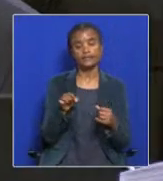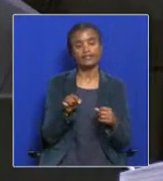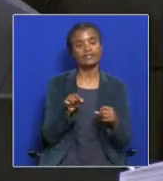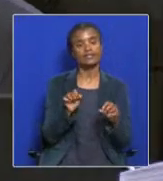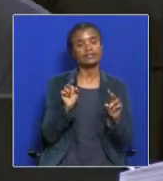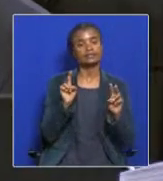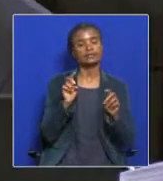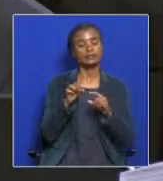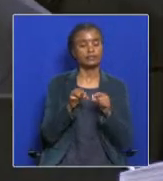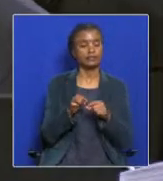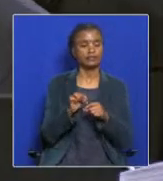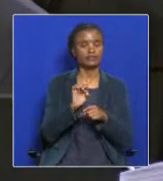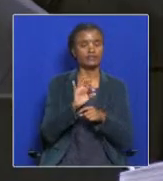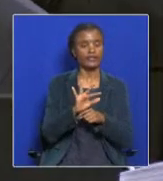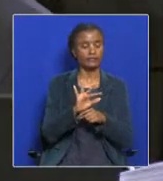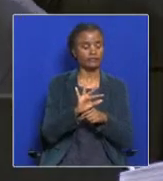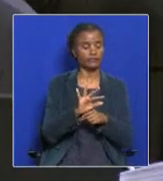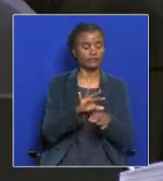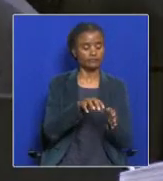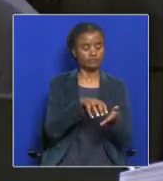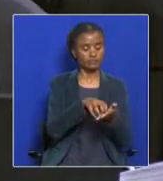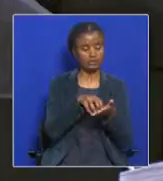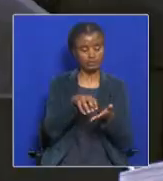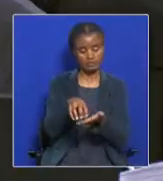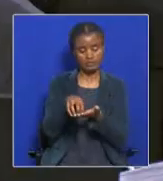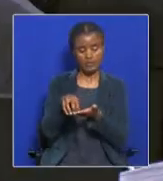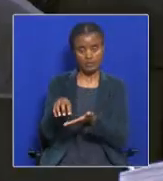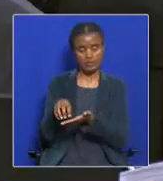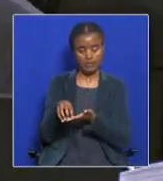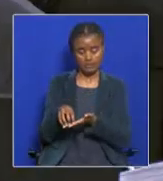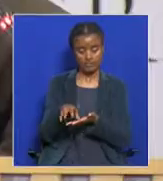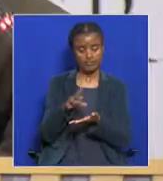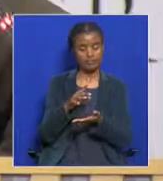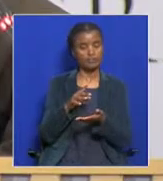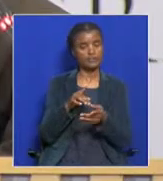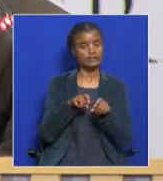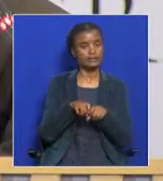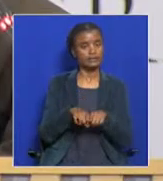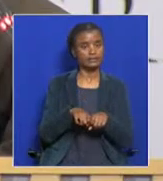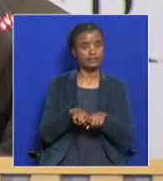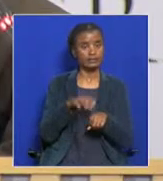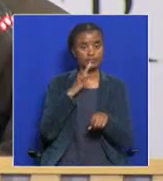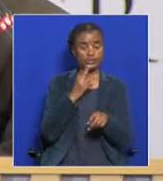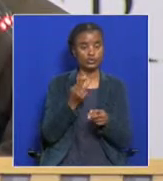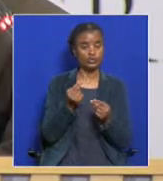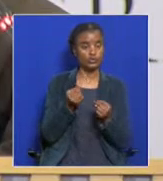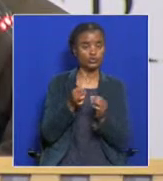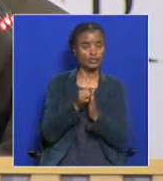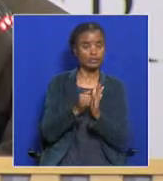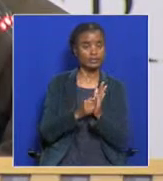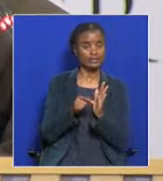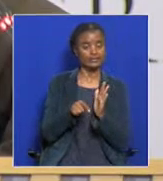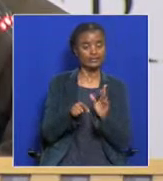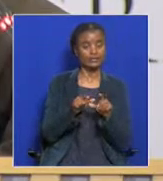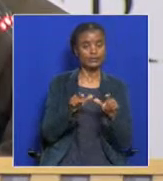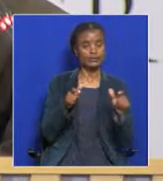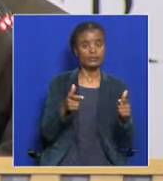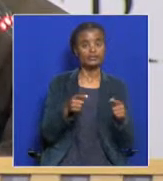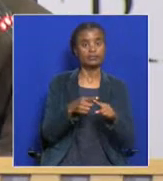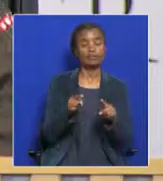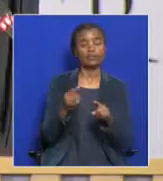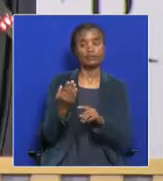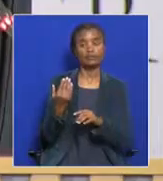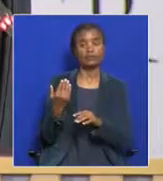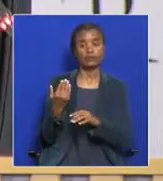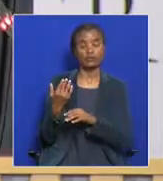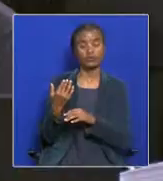needed is not in his new statement before the commission, but in his affidavit a few months after